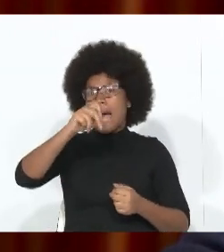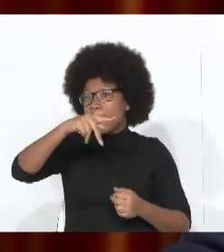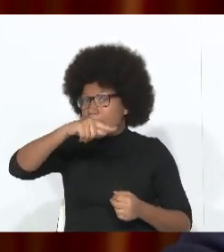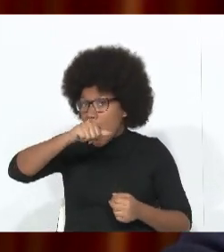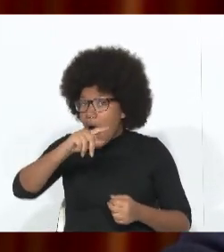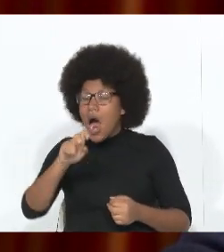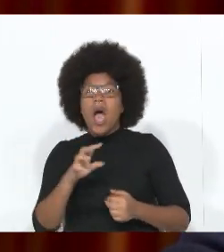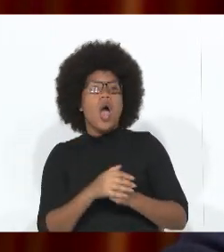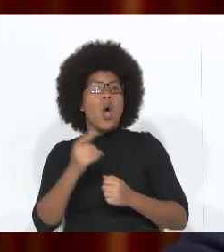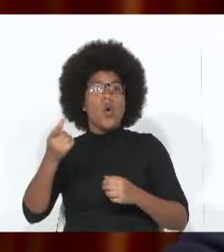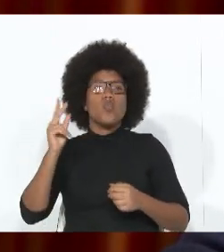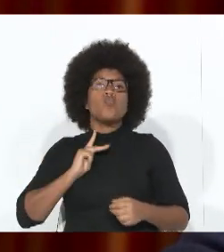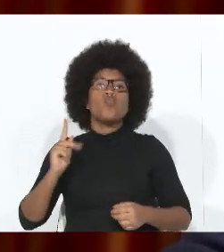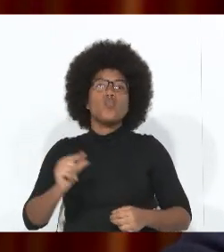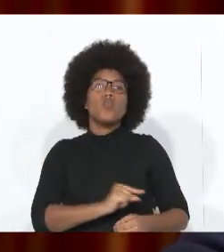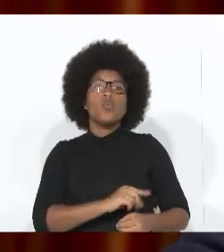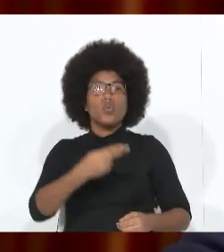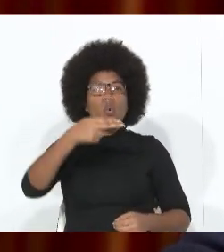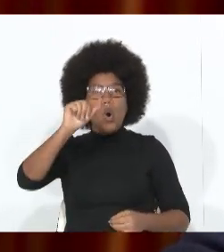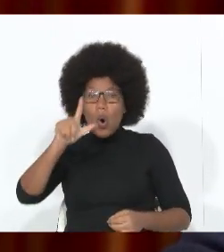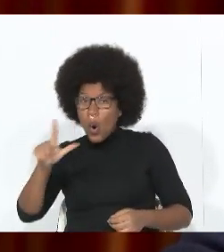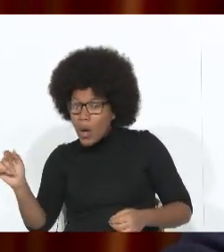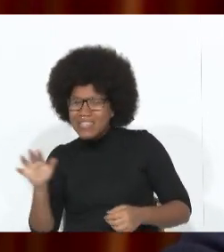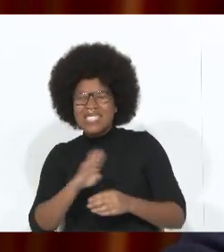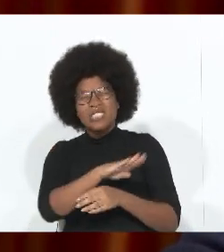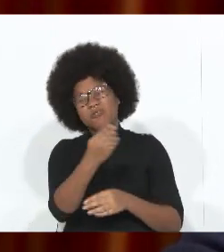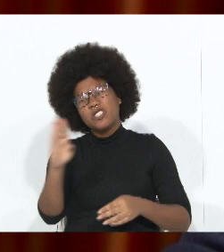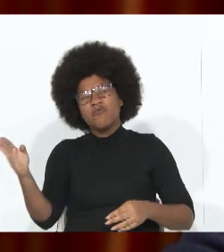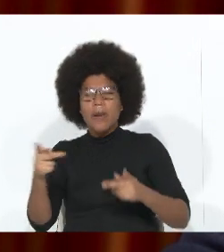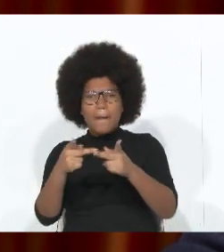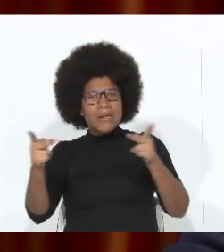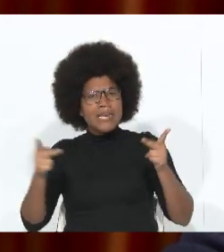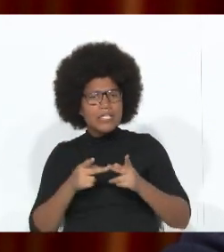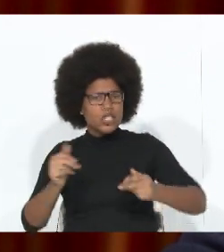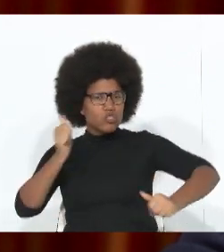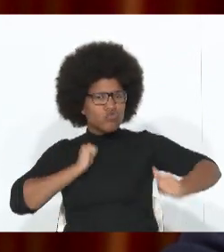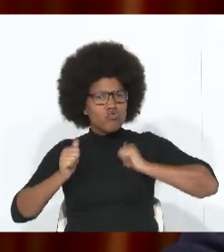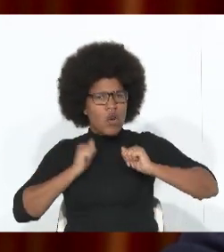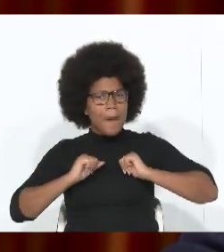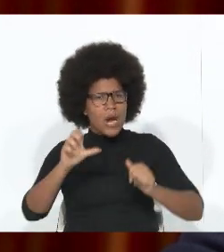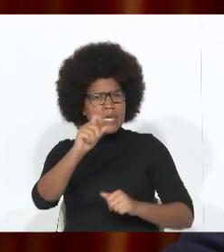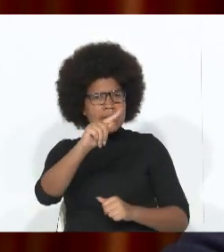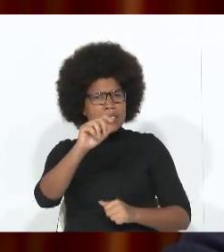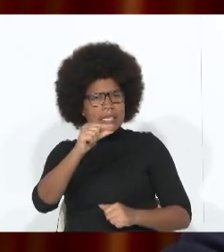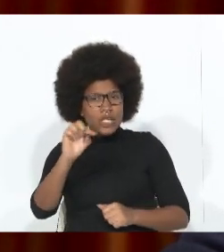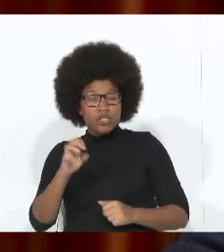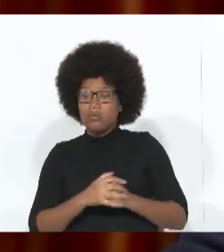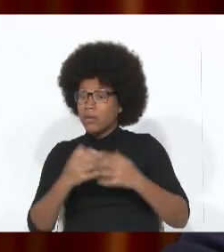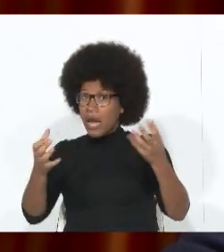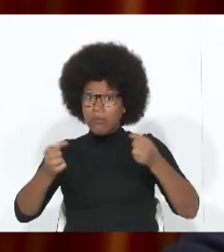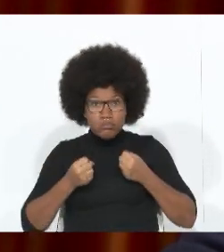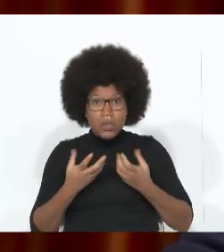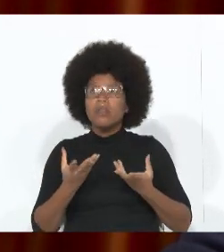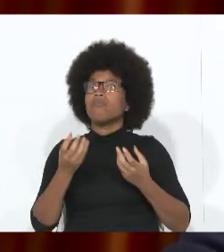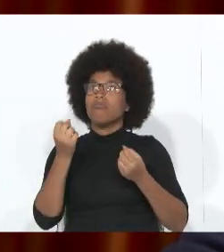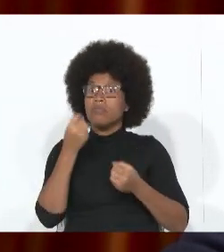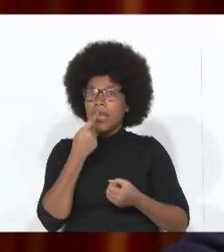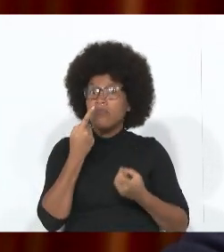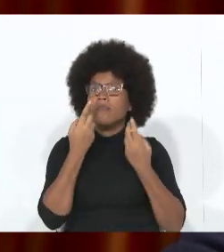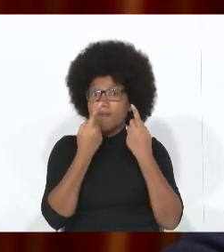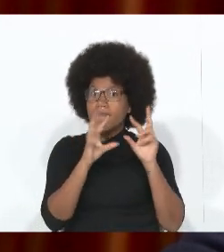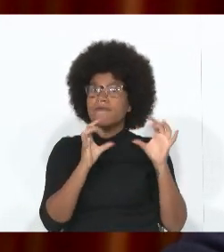Bank, and the Cipriani Labour College auditoriums, amongst others, garnering rave reviews. Still, they